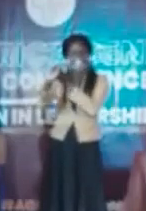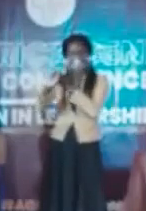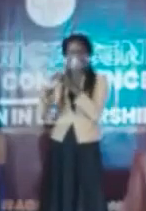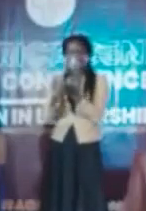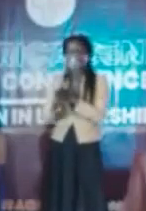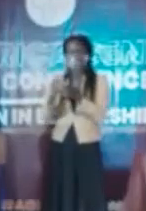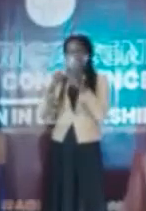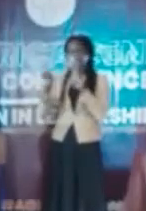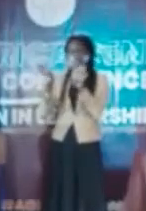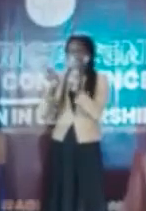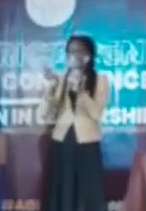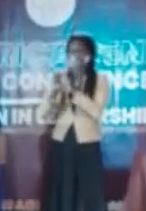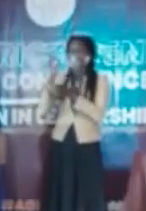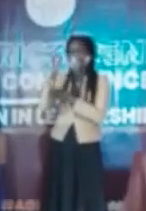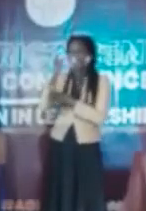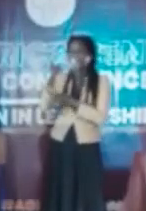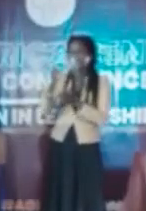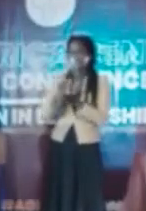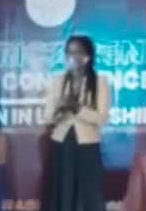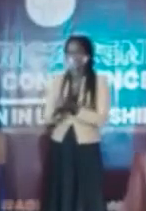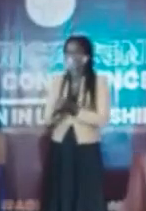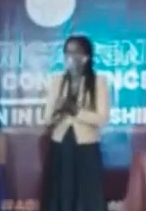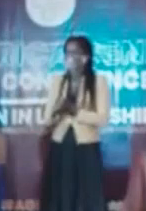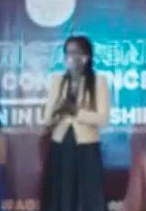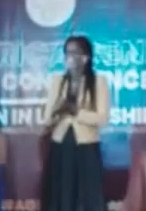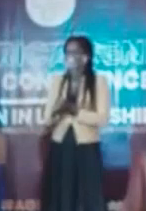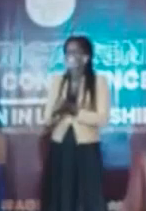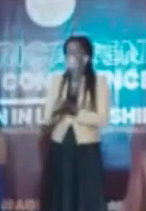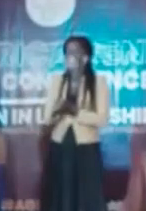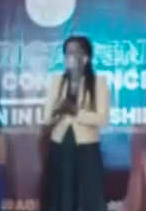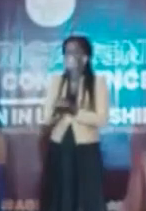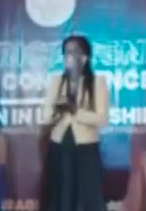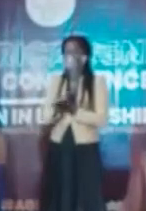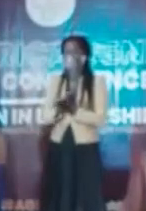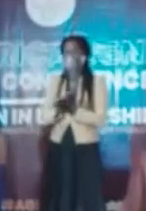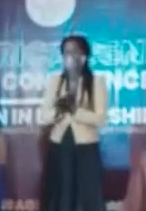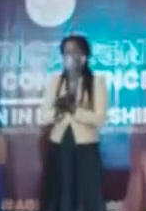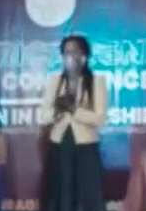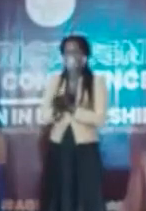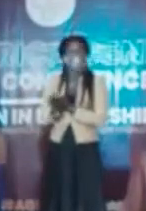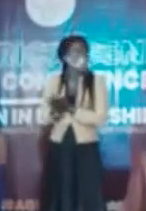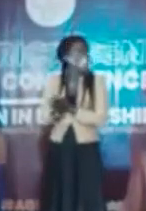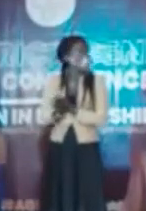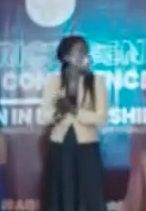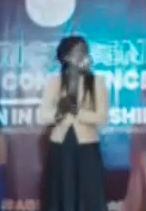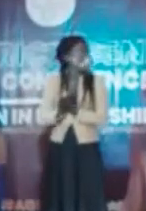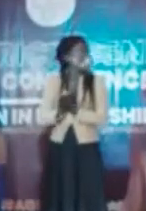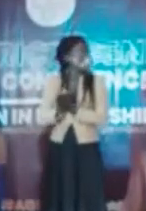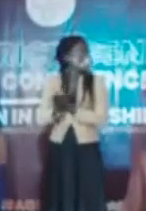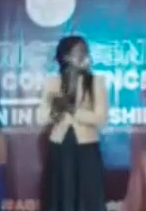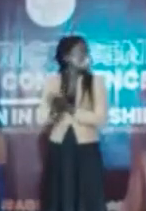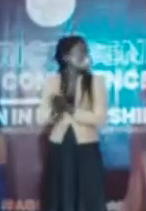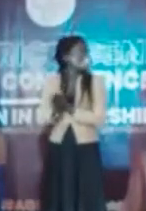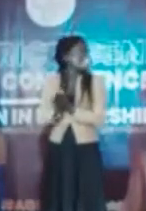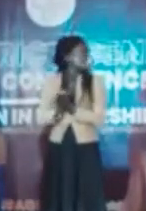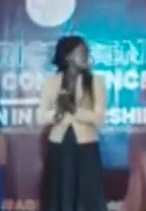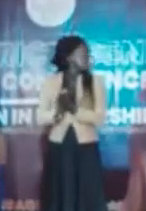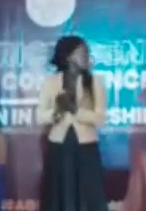an enabling environment to.